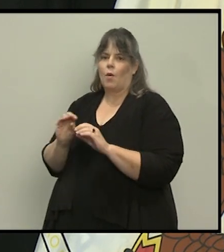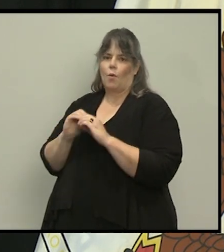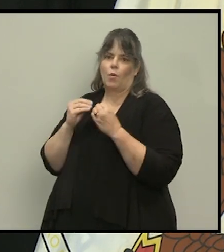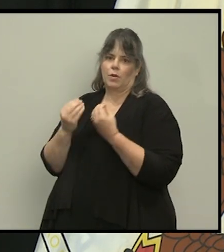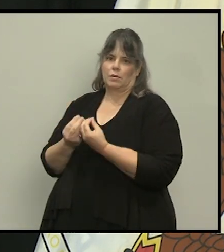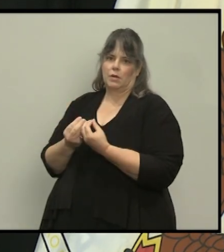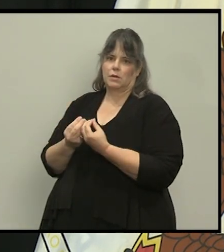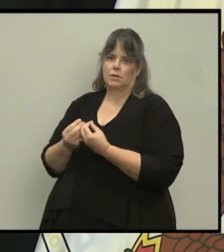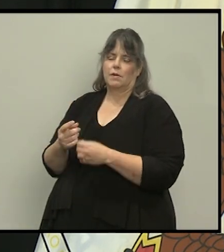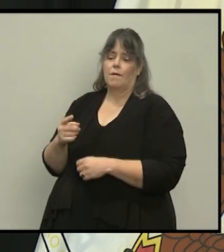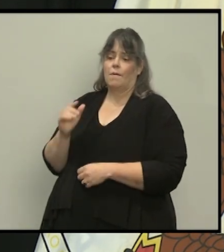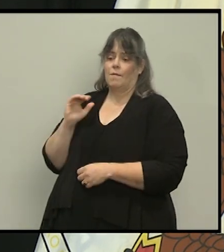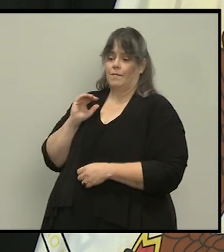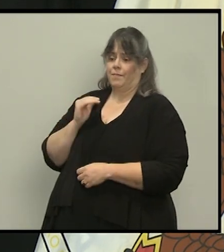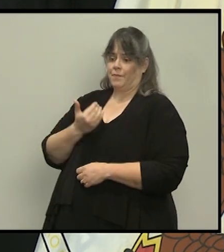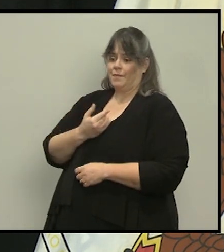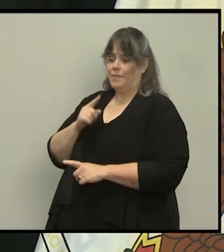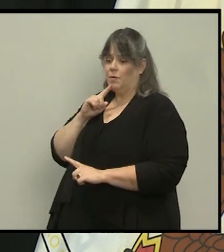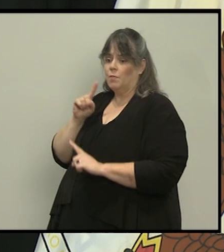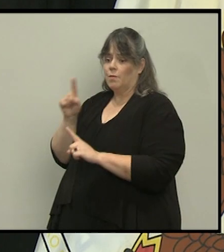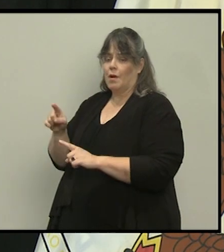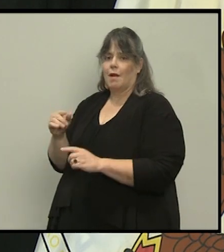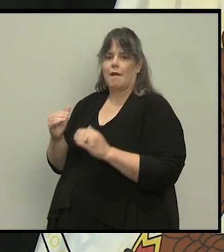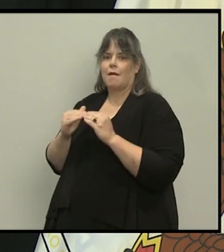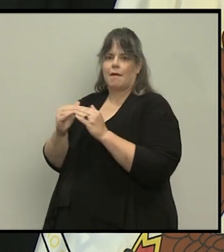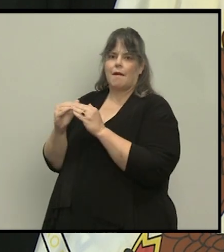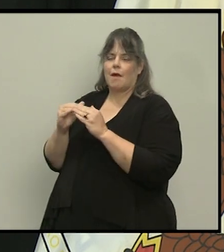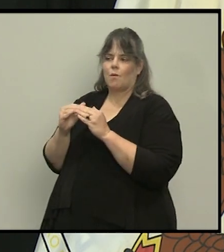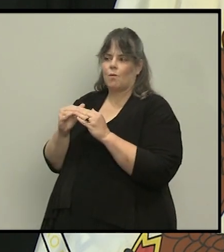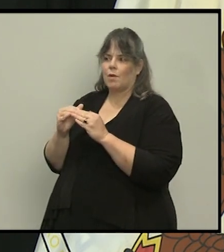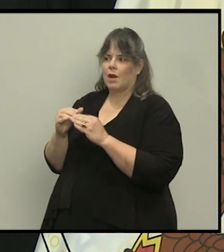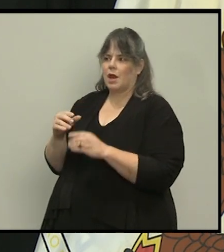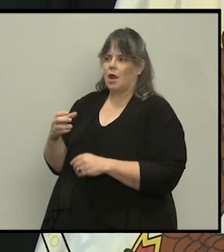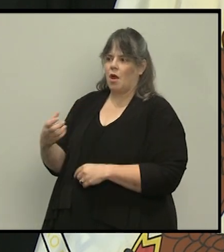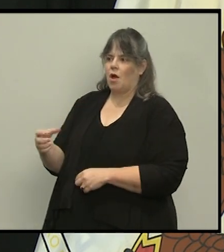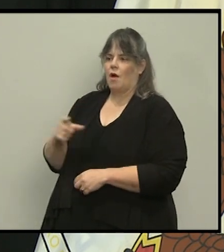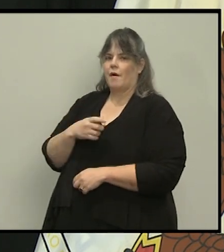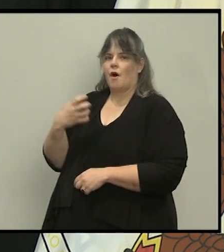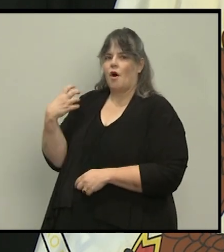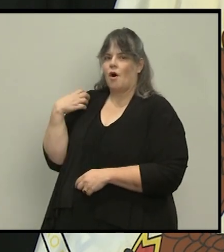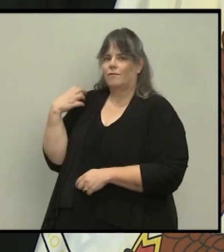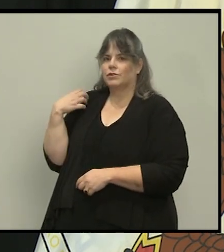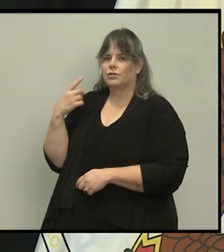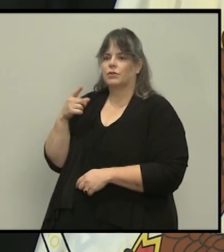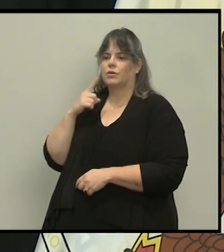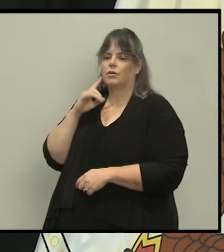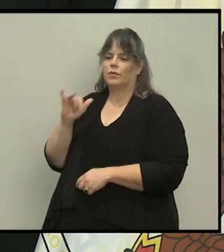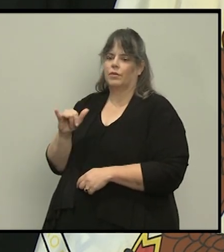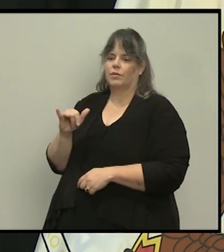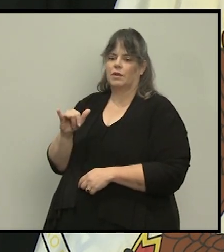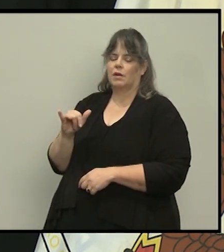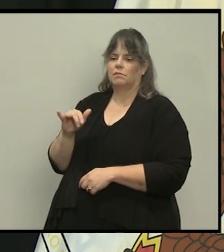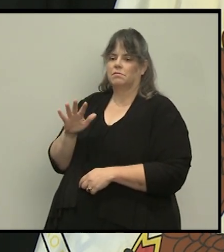In our response, we have an equity officer, as does the city as a whole, and a community branch that develops strategies to